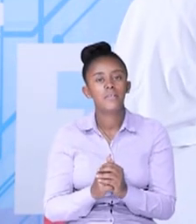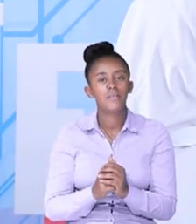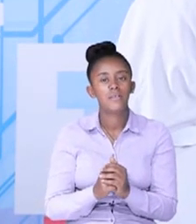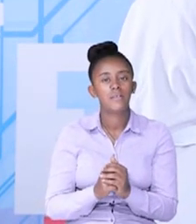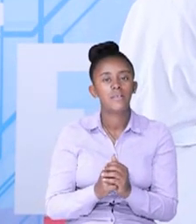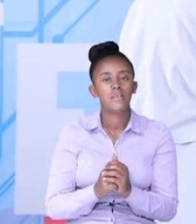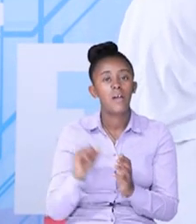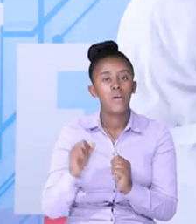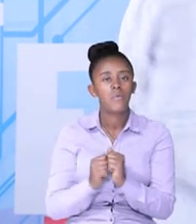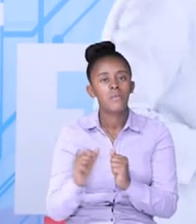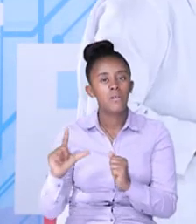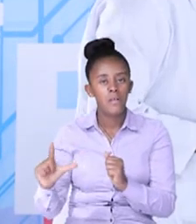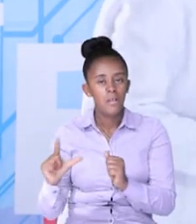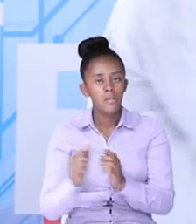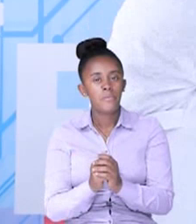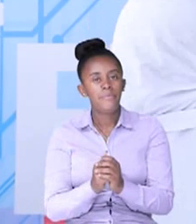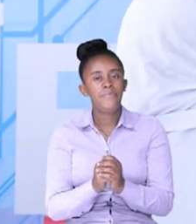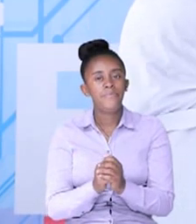I with L, length L.